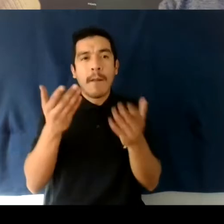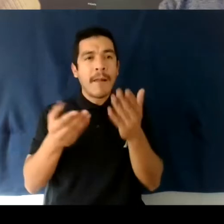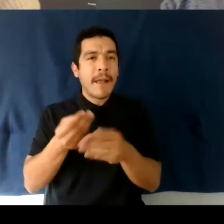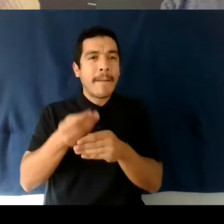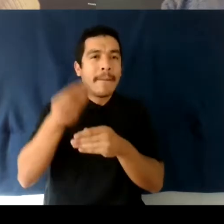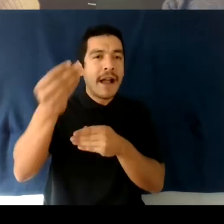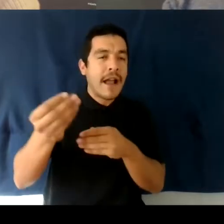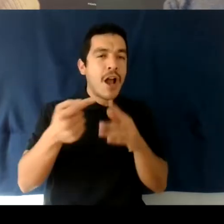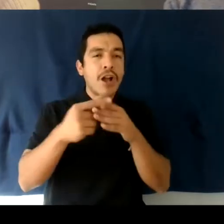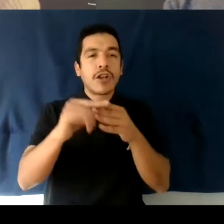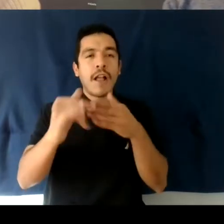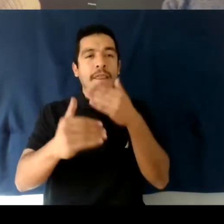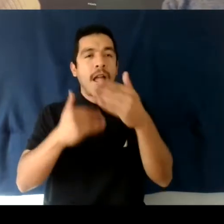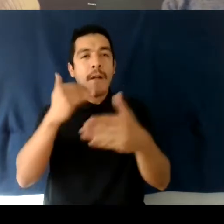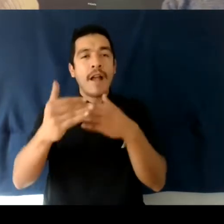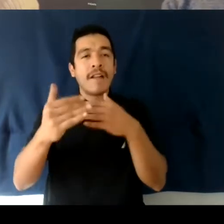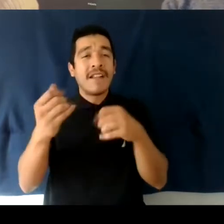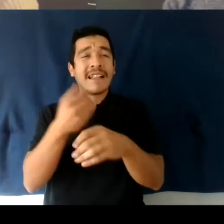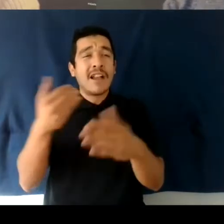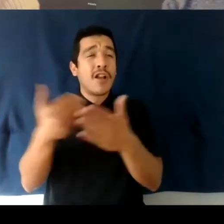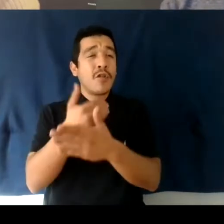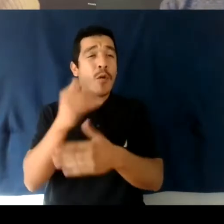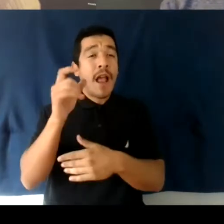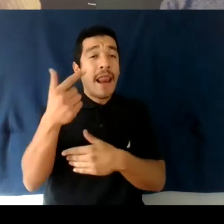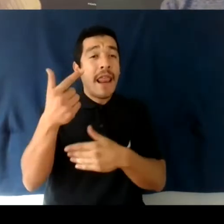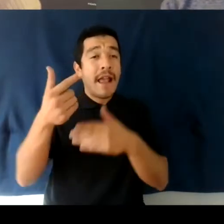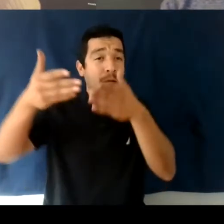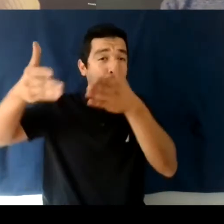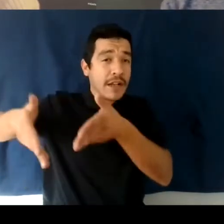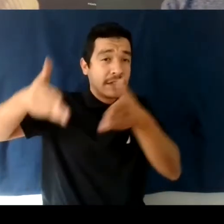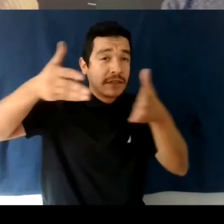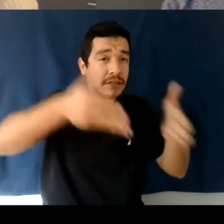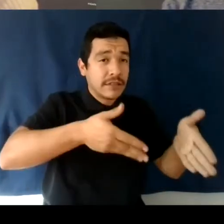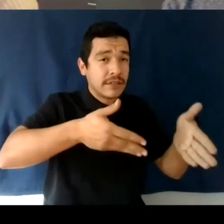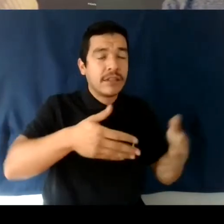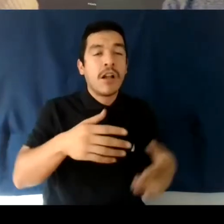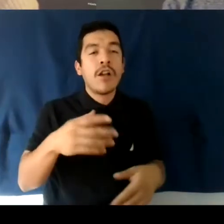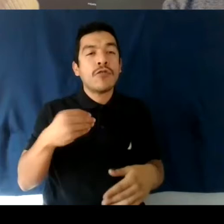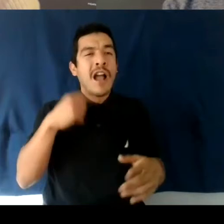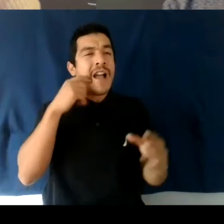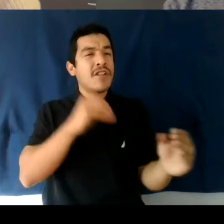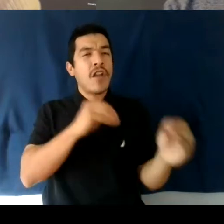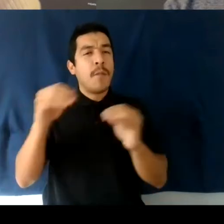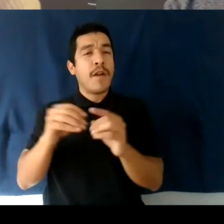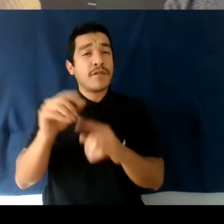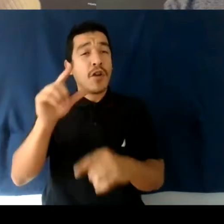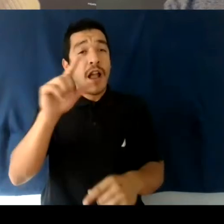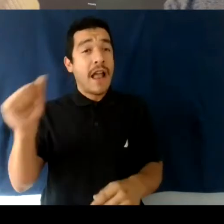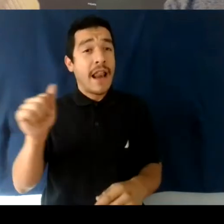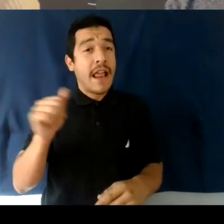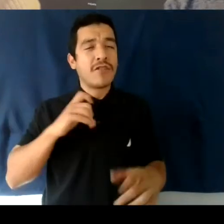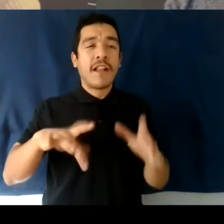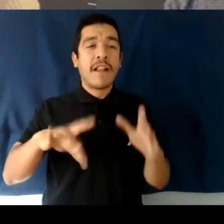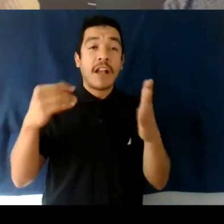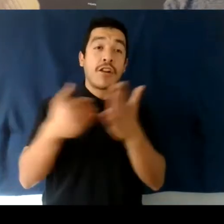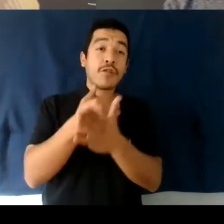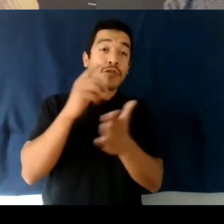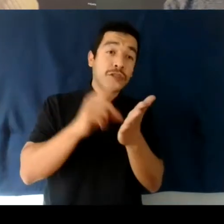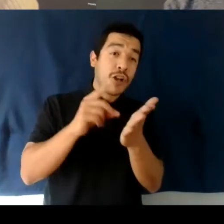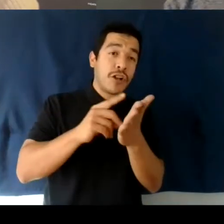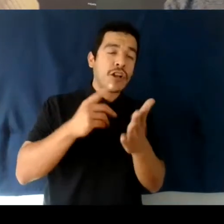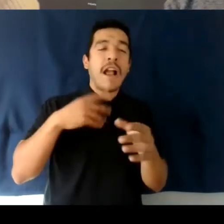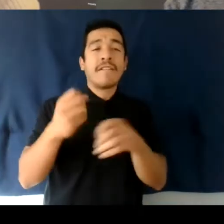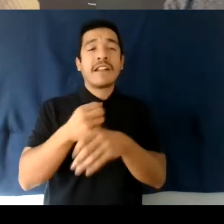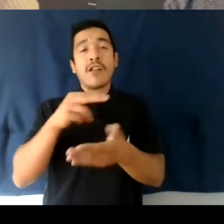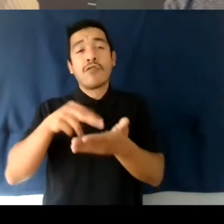the process of getting new leg braces, which is like, and I just moved to LA. So like I have to find a new doctor first. I have to get a referral. I have